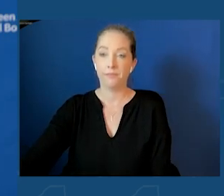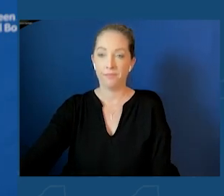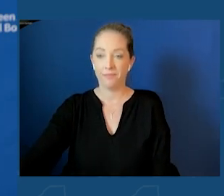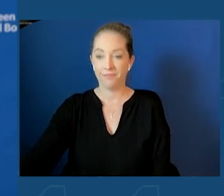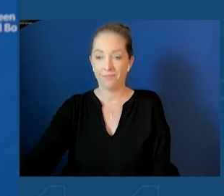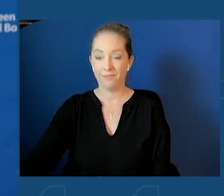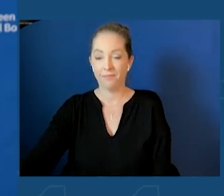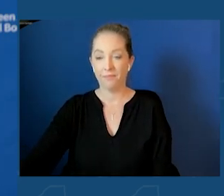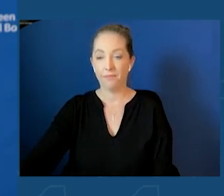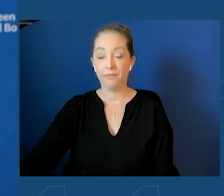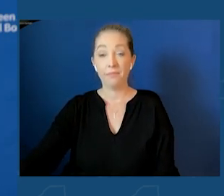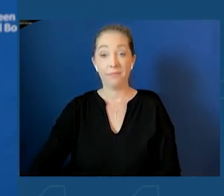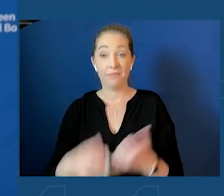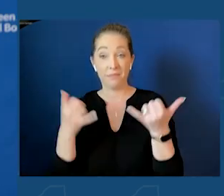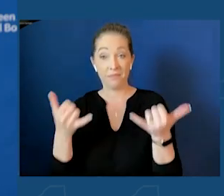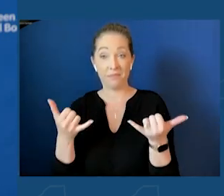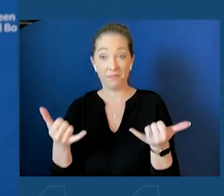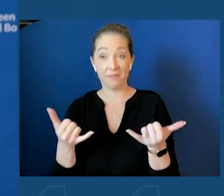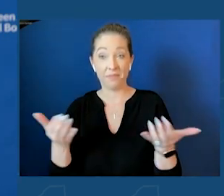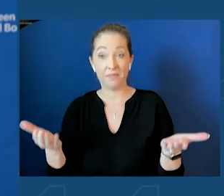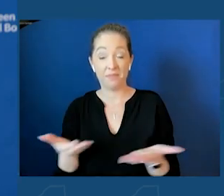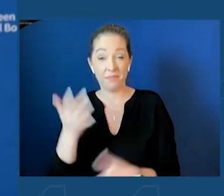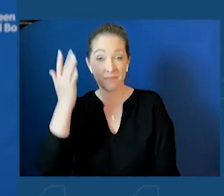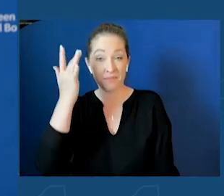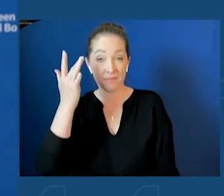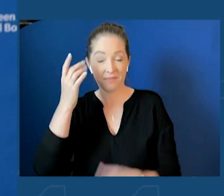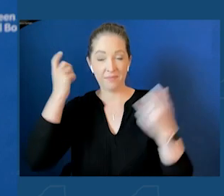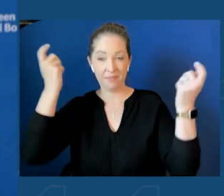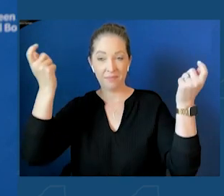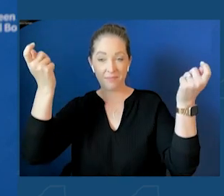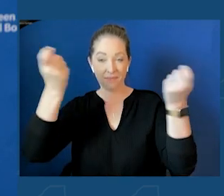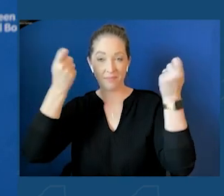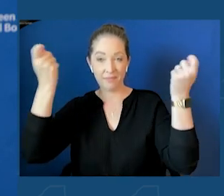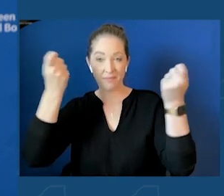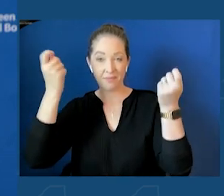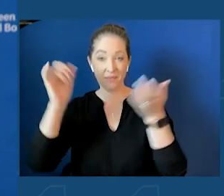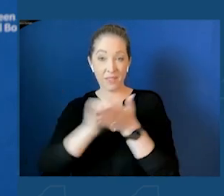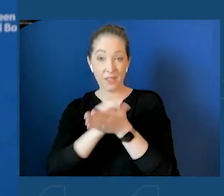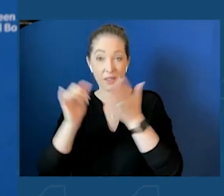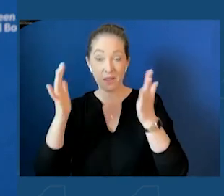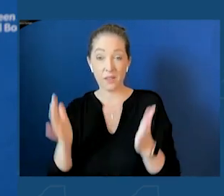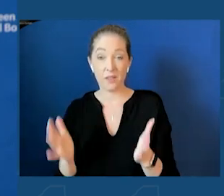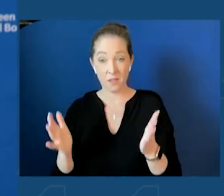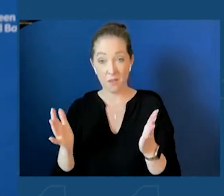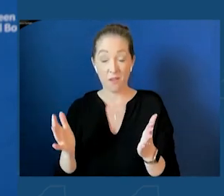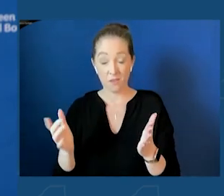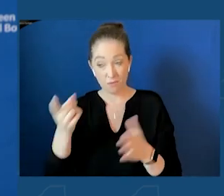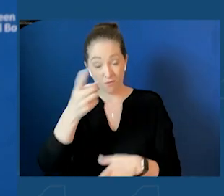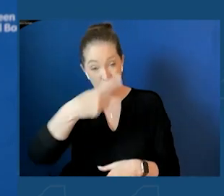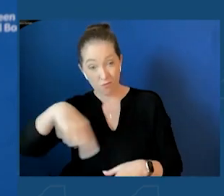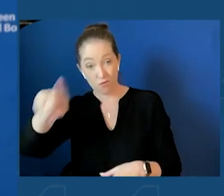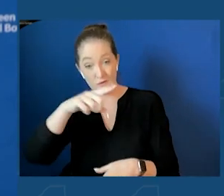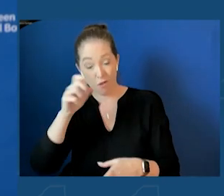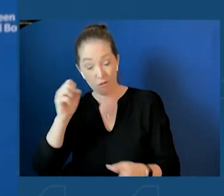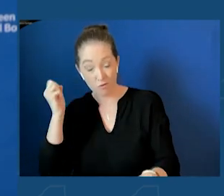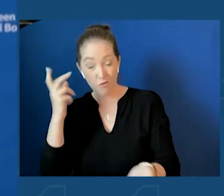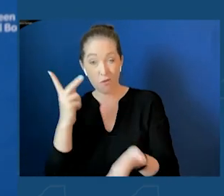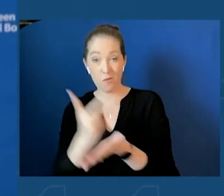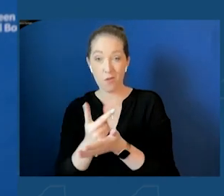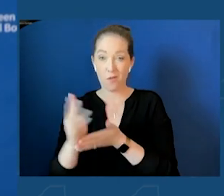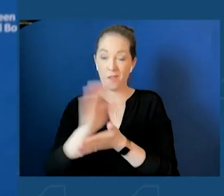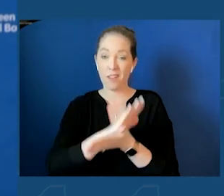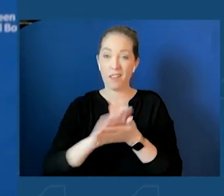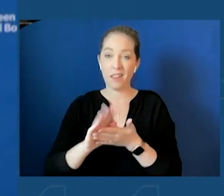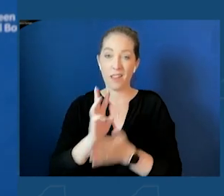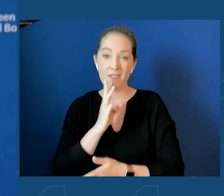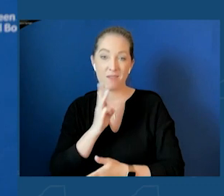So today, we're here to celebrate that New Yorkers overwhelmingly approved the Clean Water, Clean